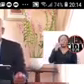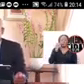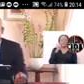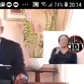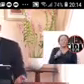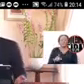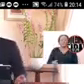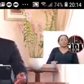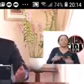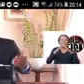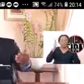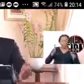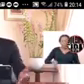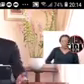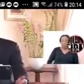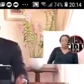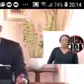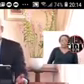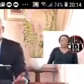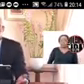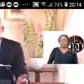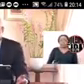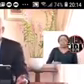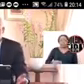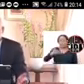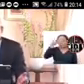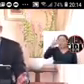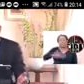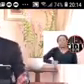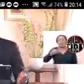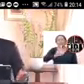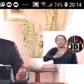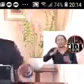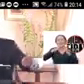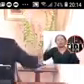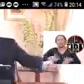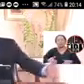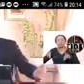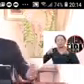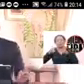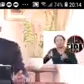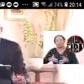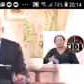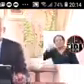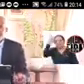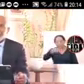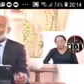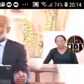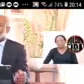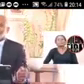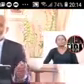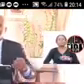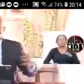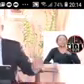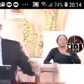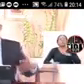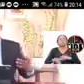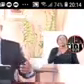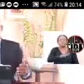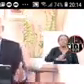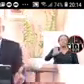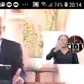public road, then that is the front part of your curtilage. Your neighbors' properties would be the ones to the left, to the